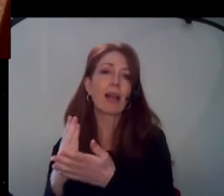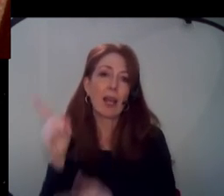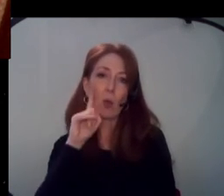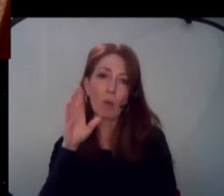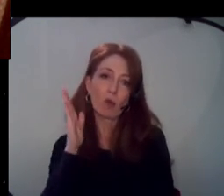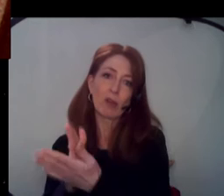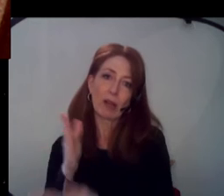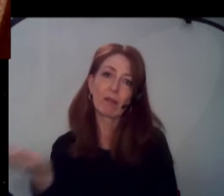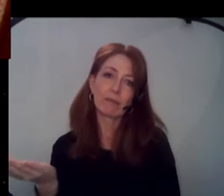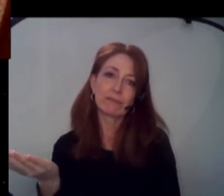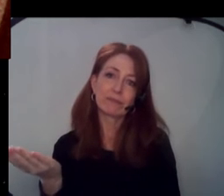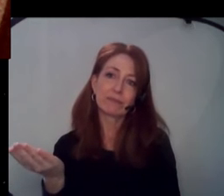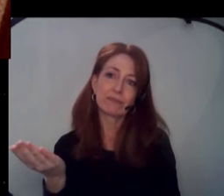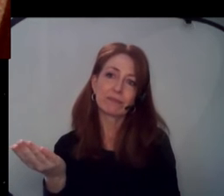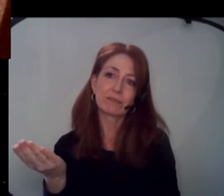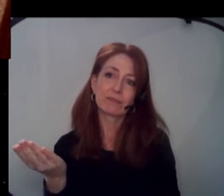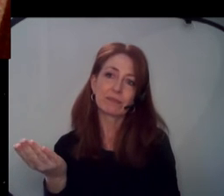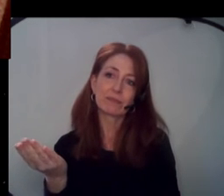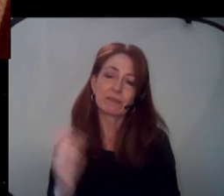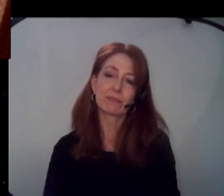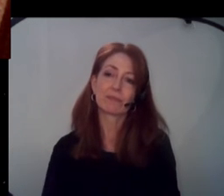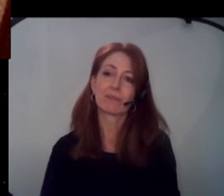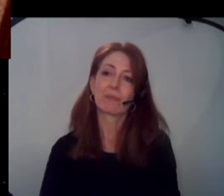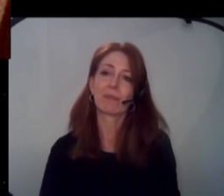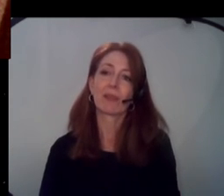I think it's no less powerful for that. But